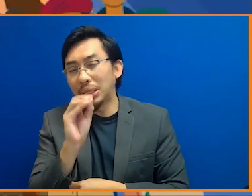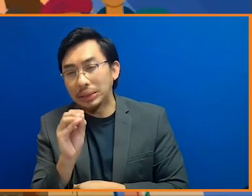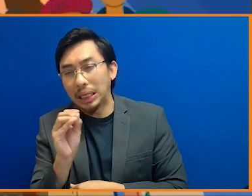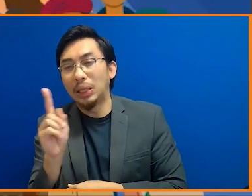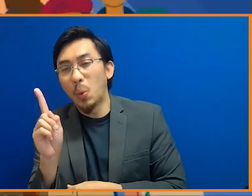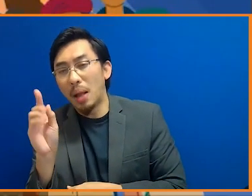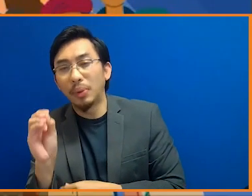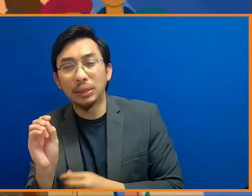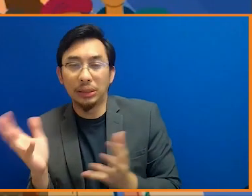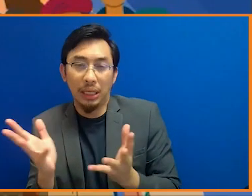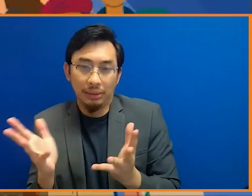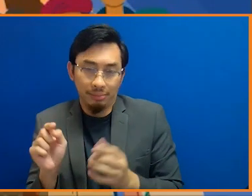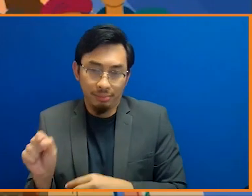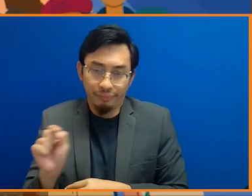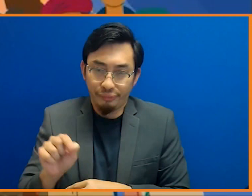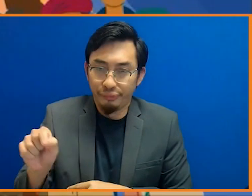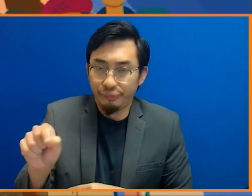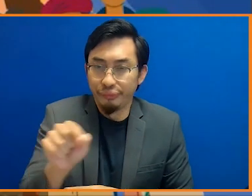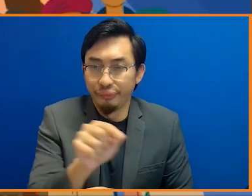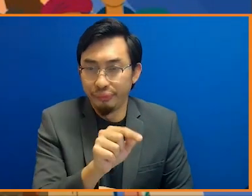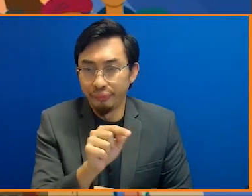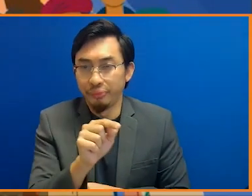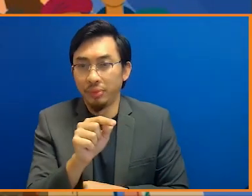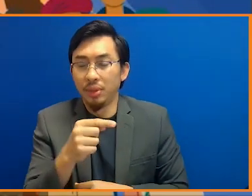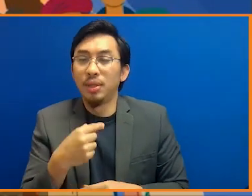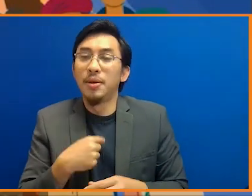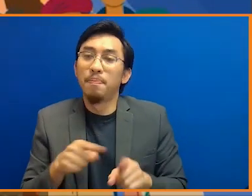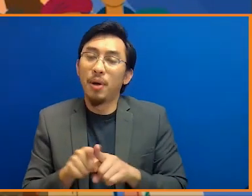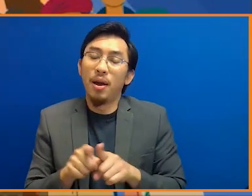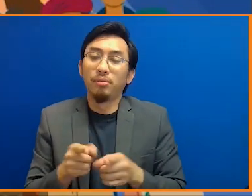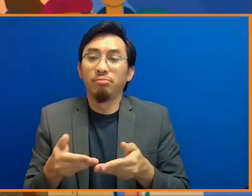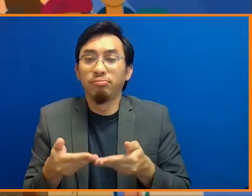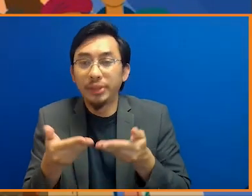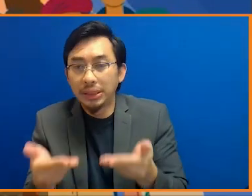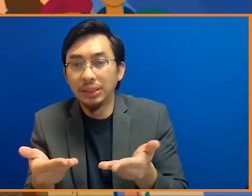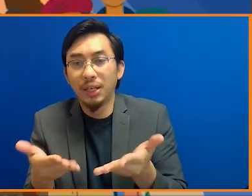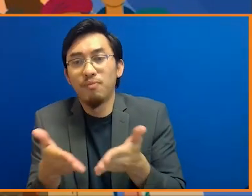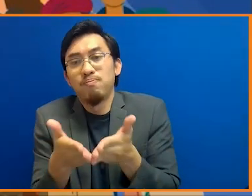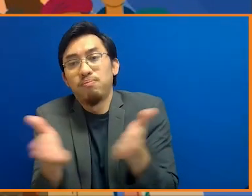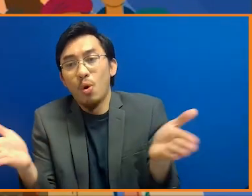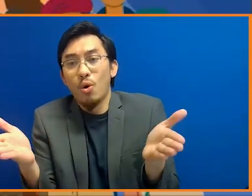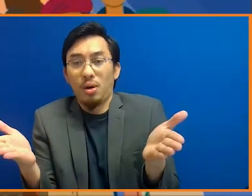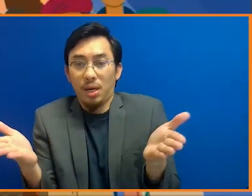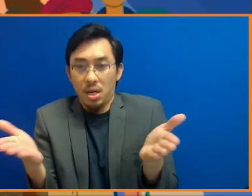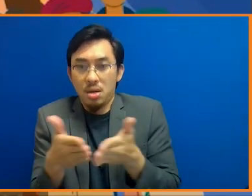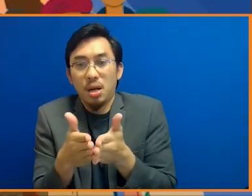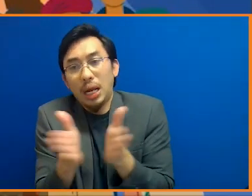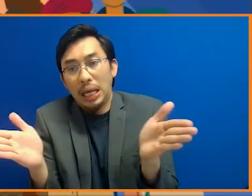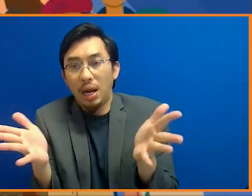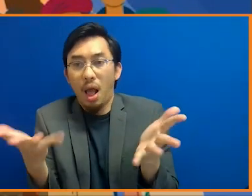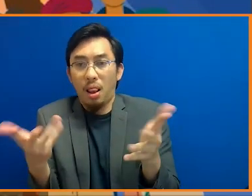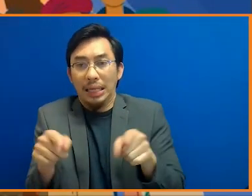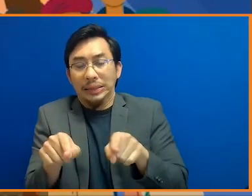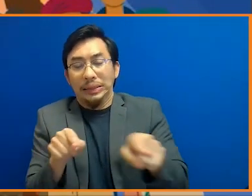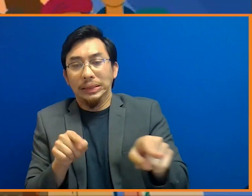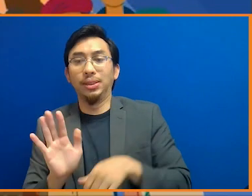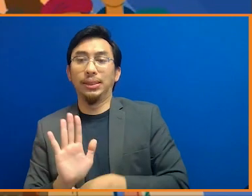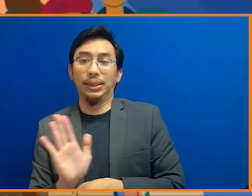to another person, although we probably need to provide a more general one, but make sure no one left